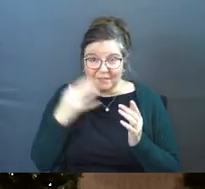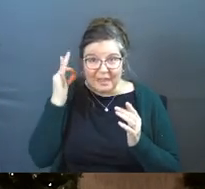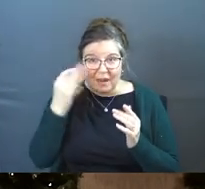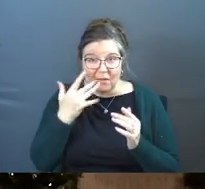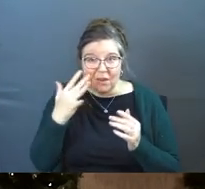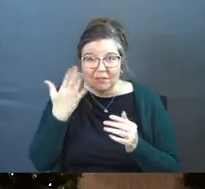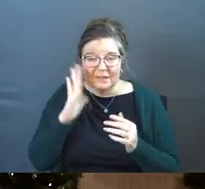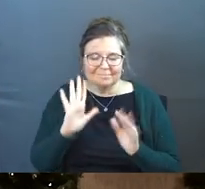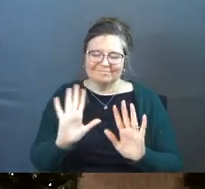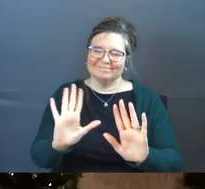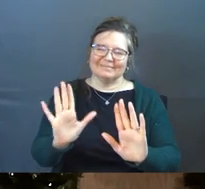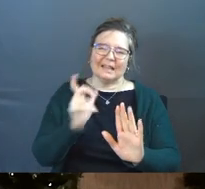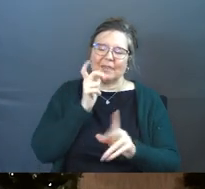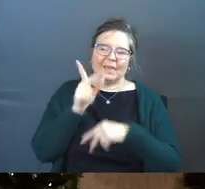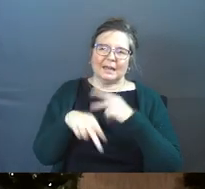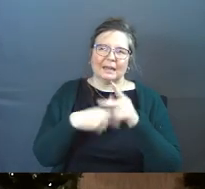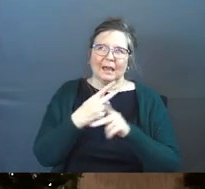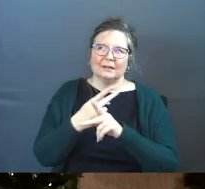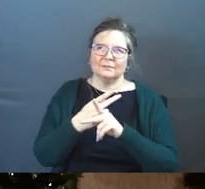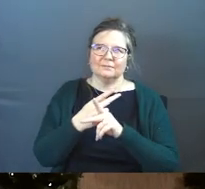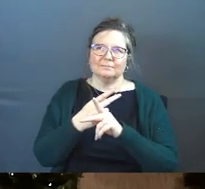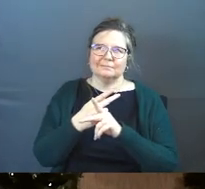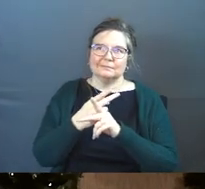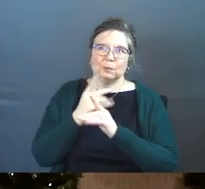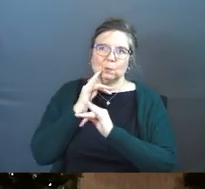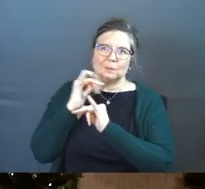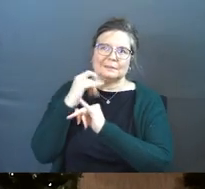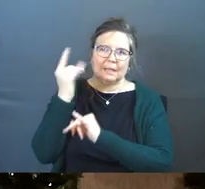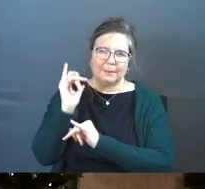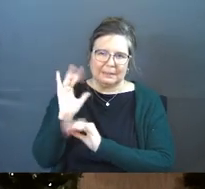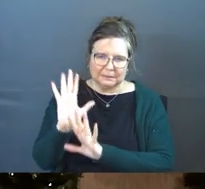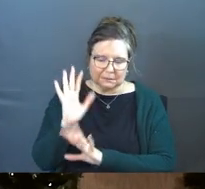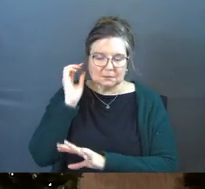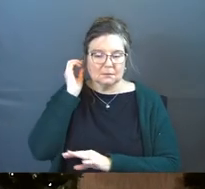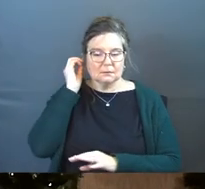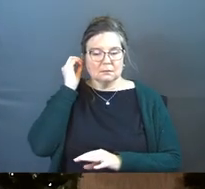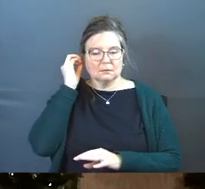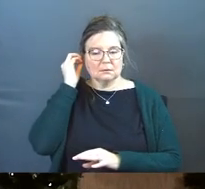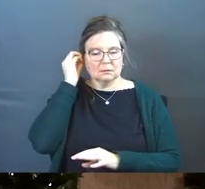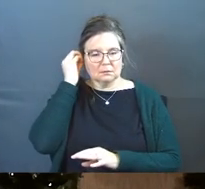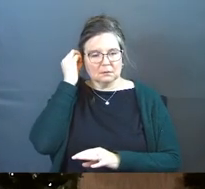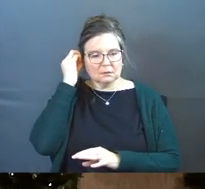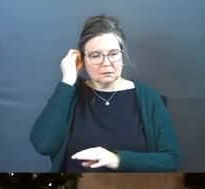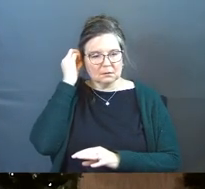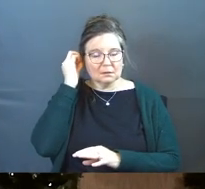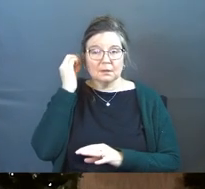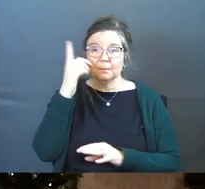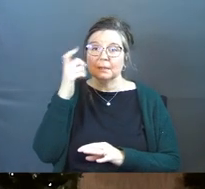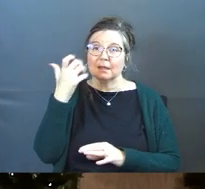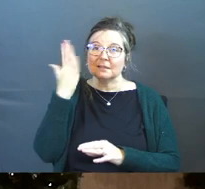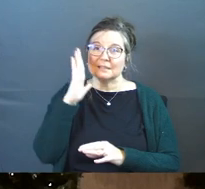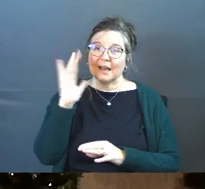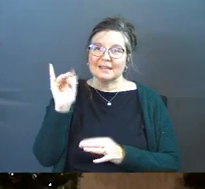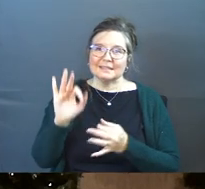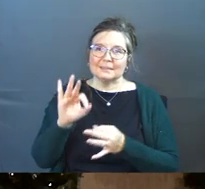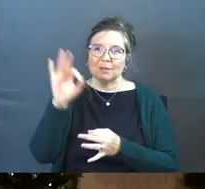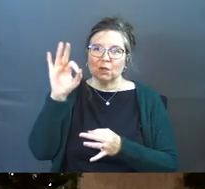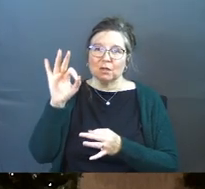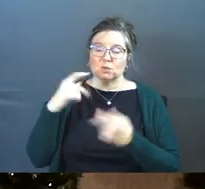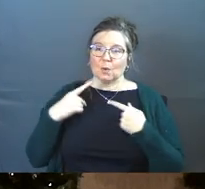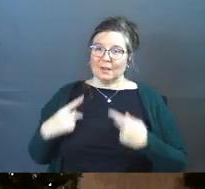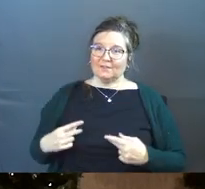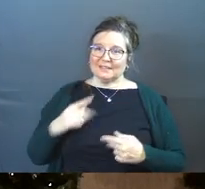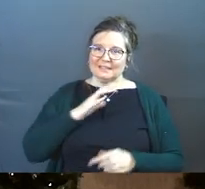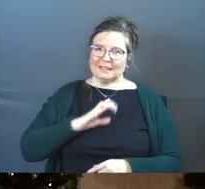got the hair color of God? It's not that kind of resemblance. Because God is spirit, the scripture tells us. So the